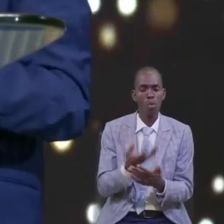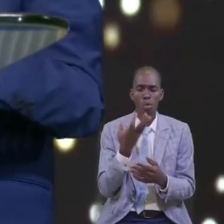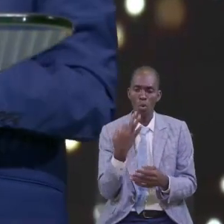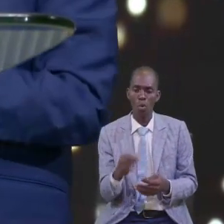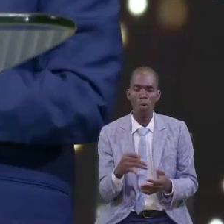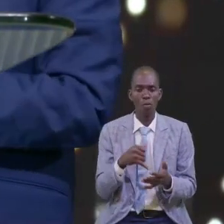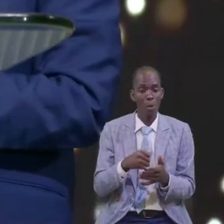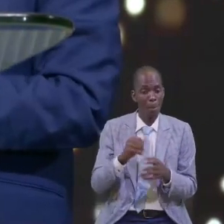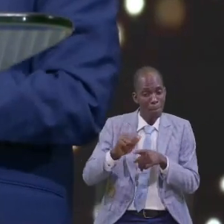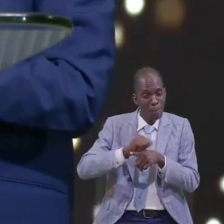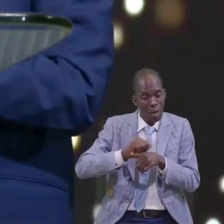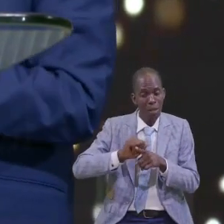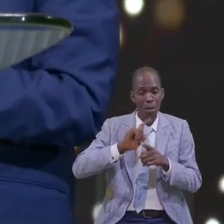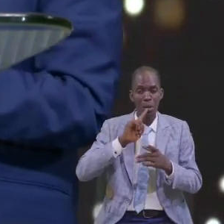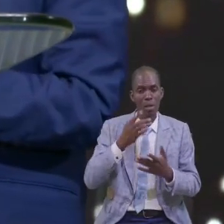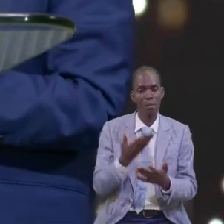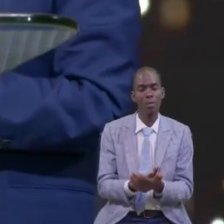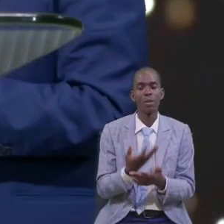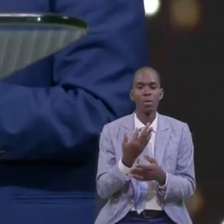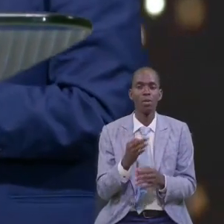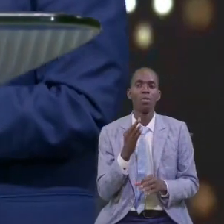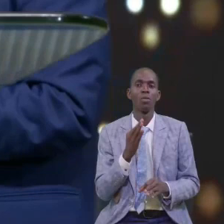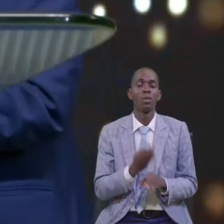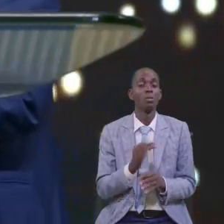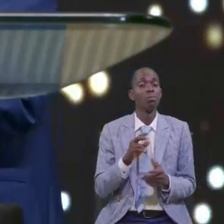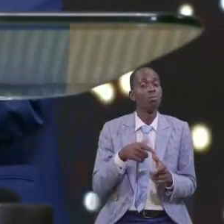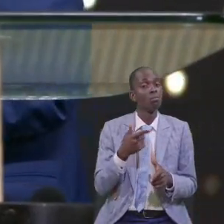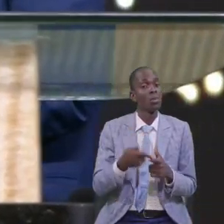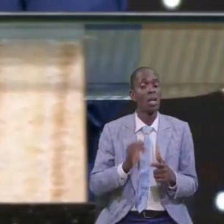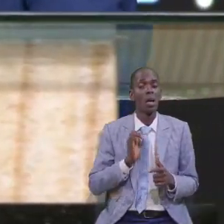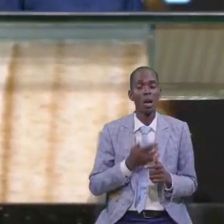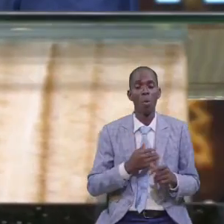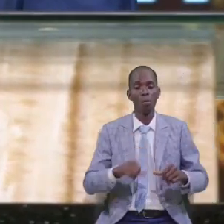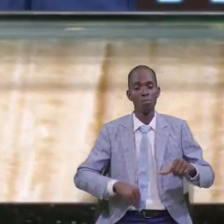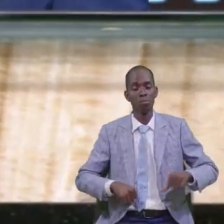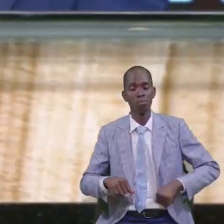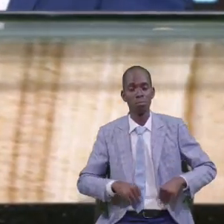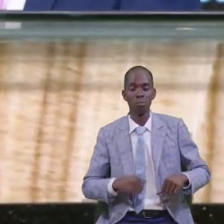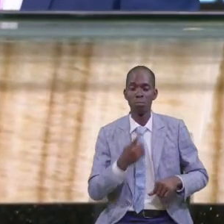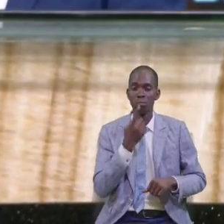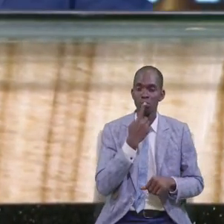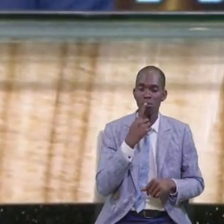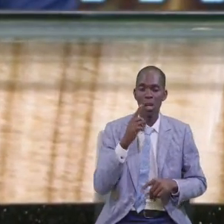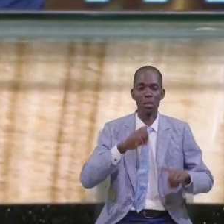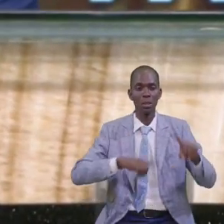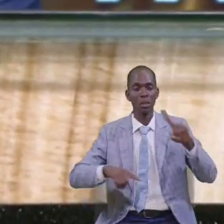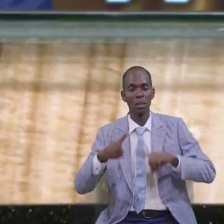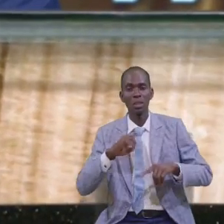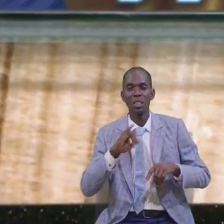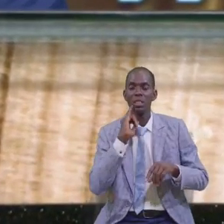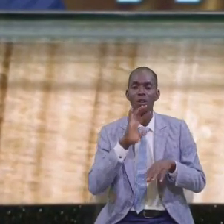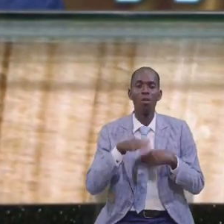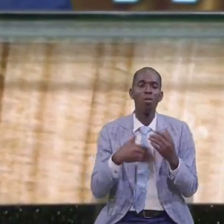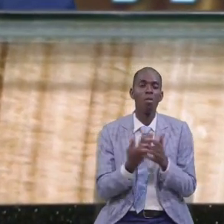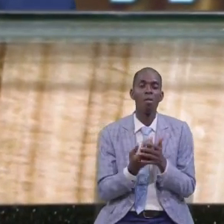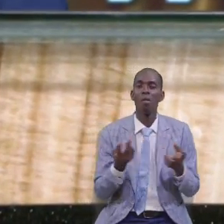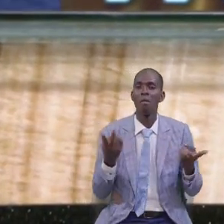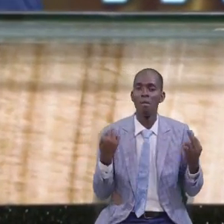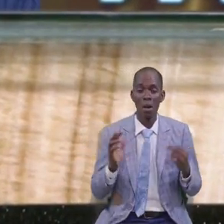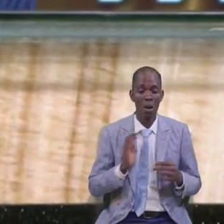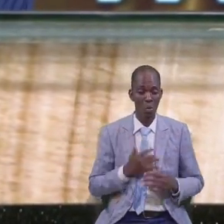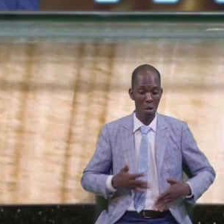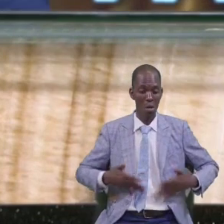it says we're vain. Our confession is vain, our profession is vain, our life is vain,